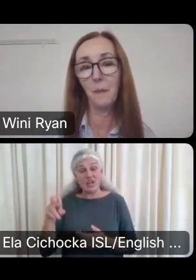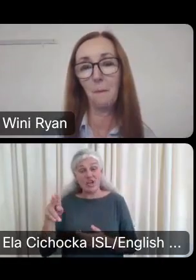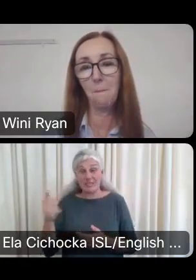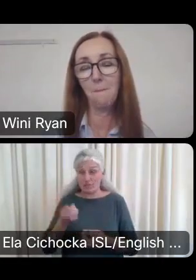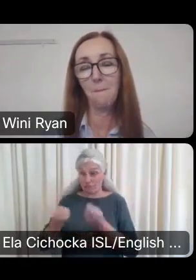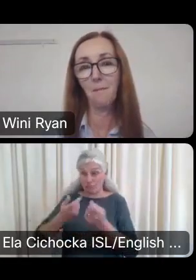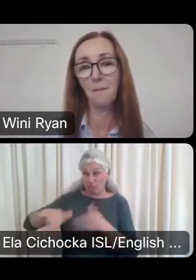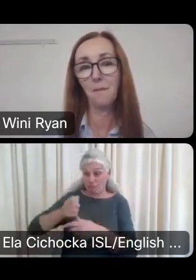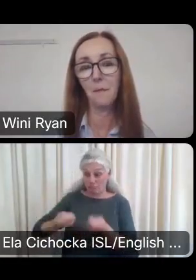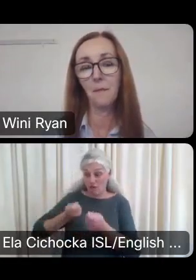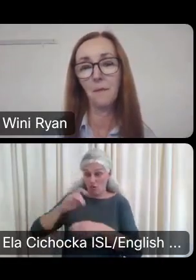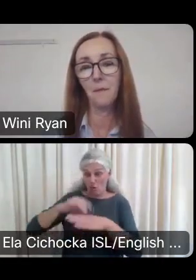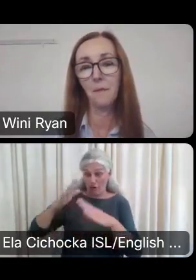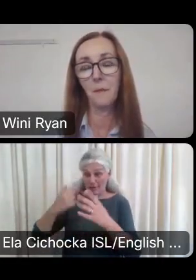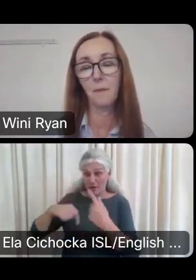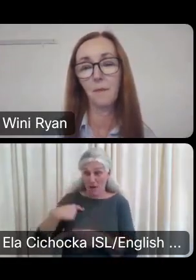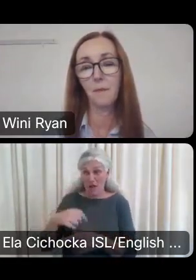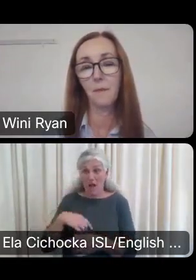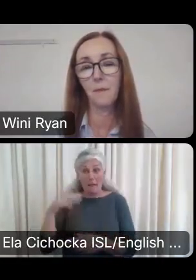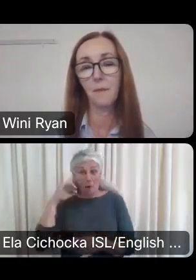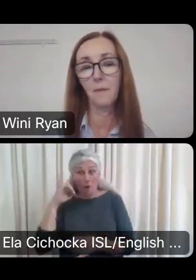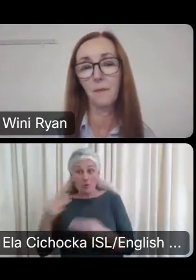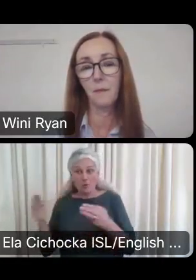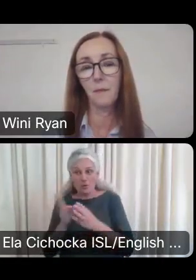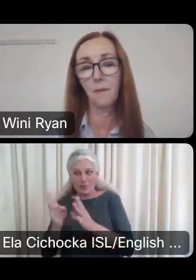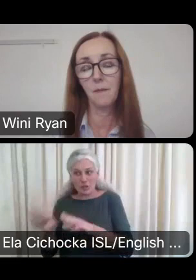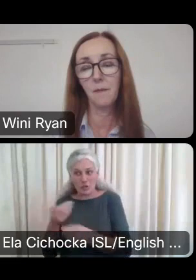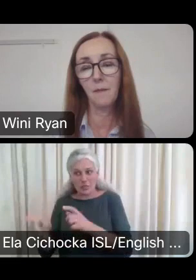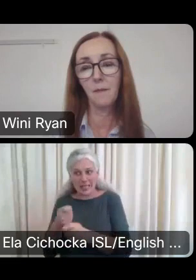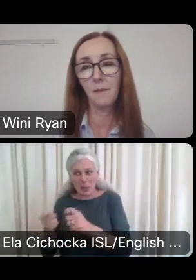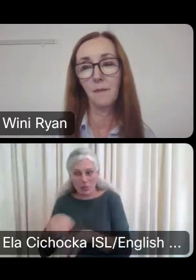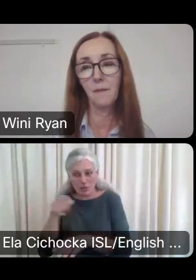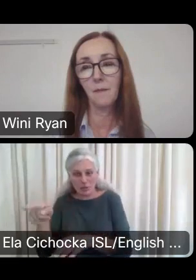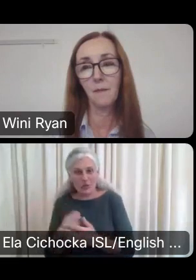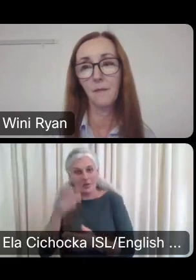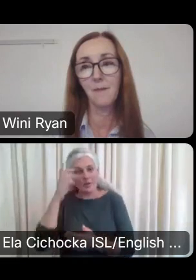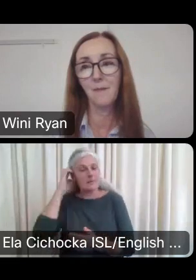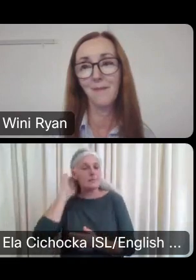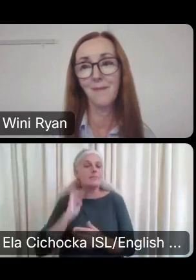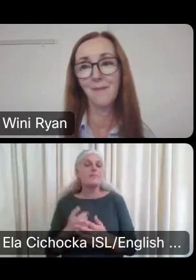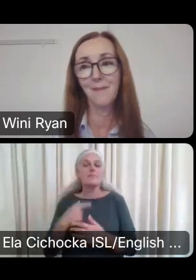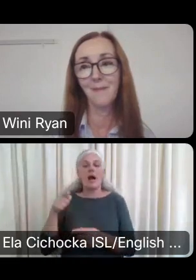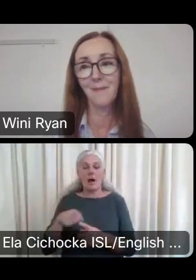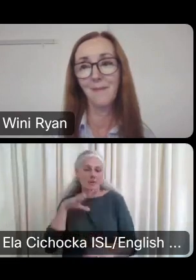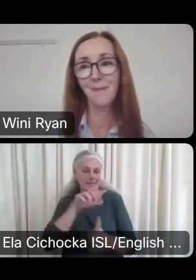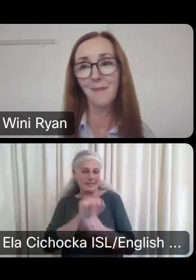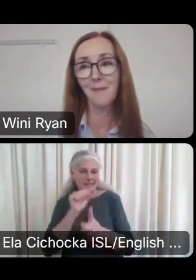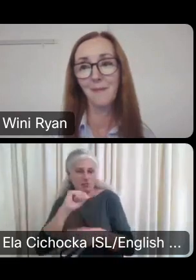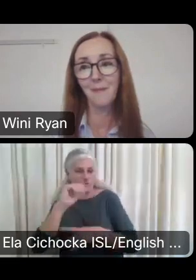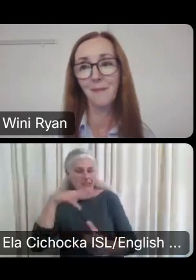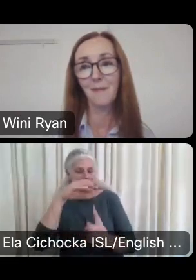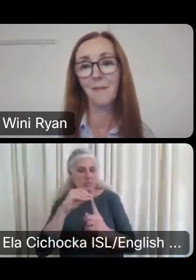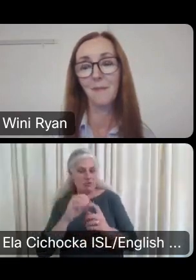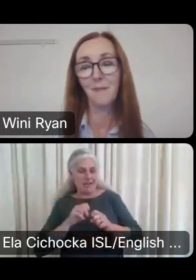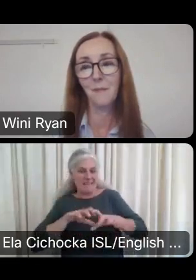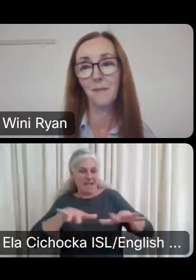so unfortunately she's much too busy to deal with you. I am a board certified diagnostician with a double specialty of infectious disease and nephrology.